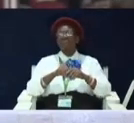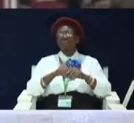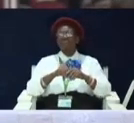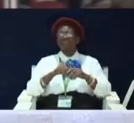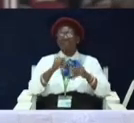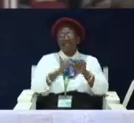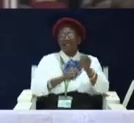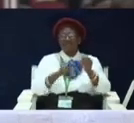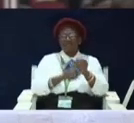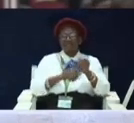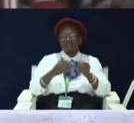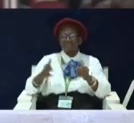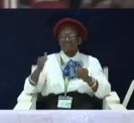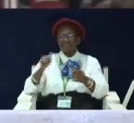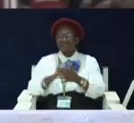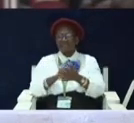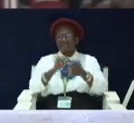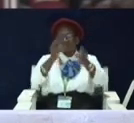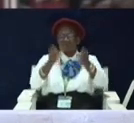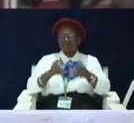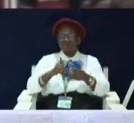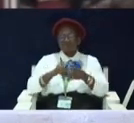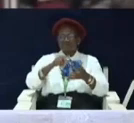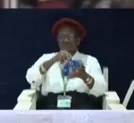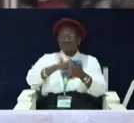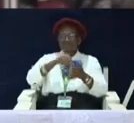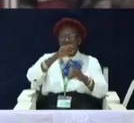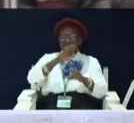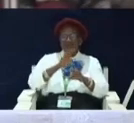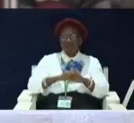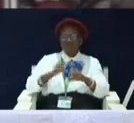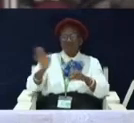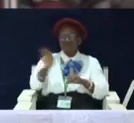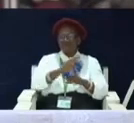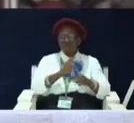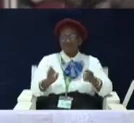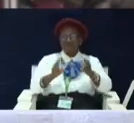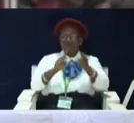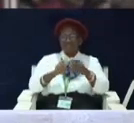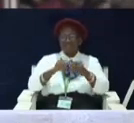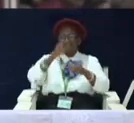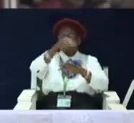Everything that wants to stand in your way tonight,